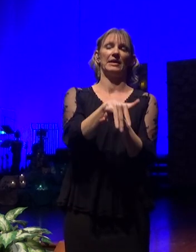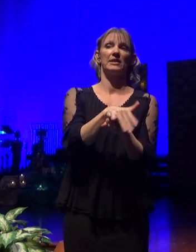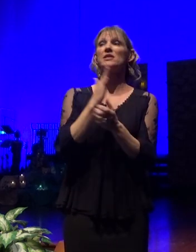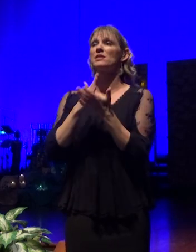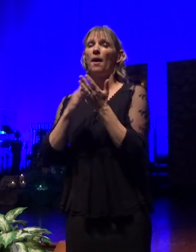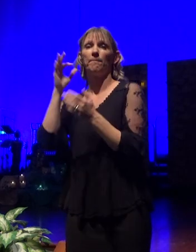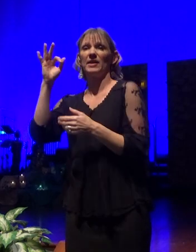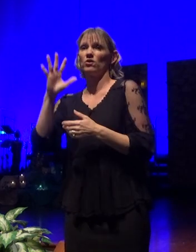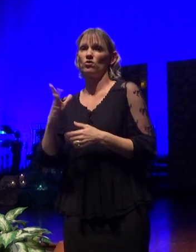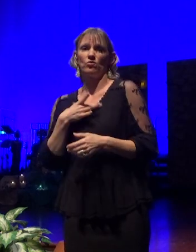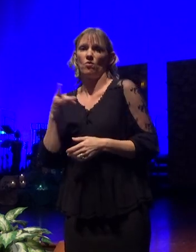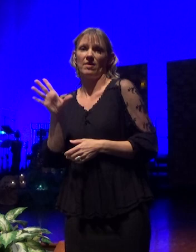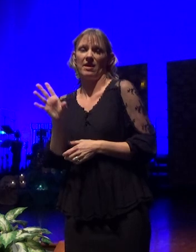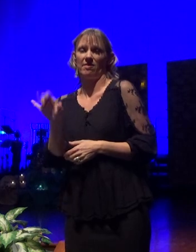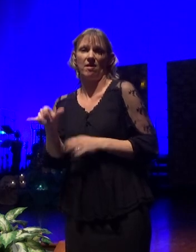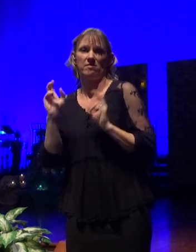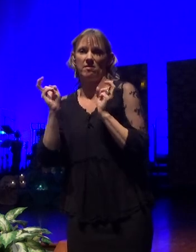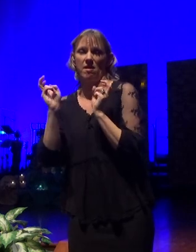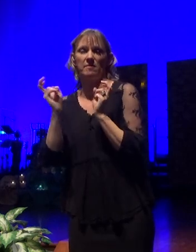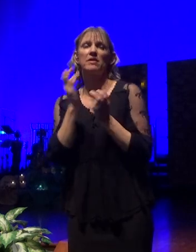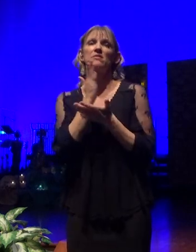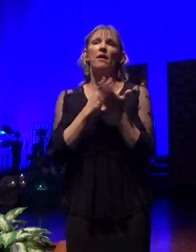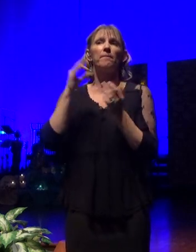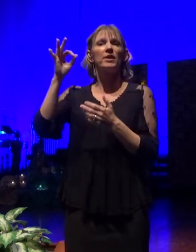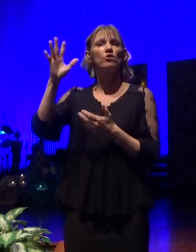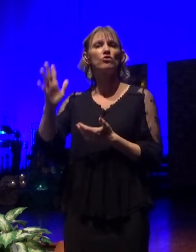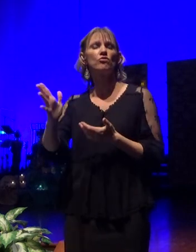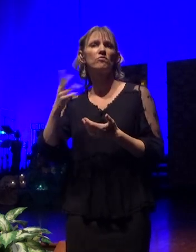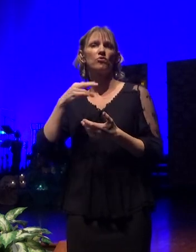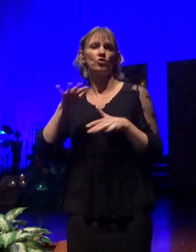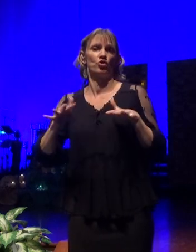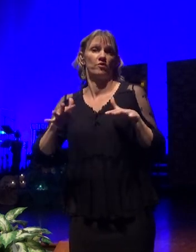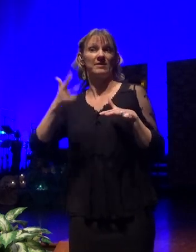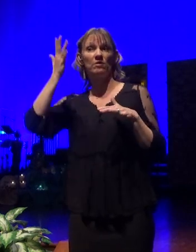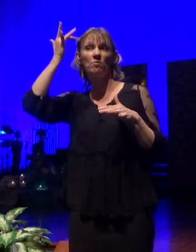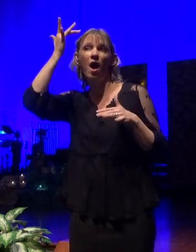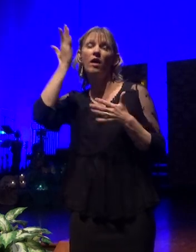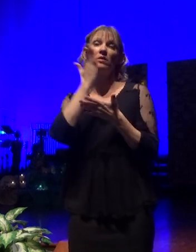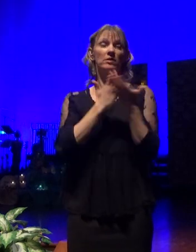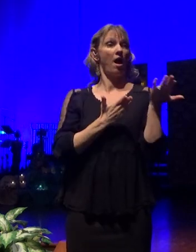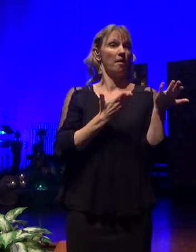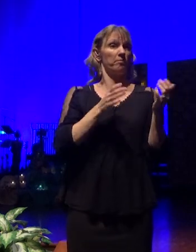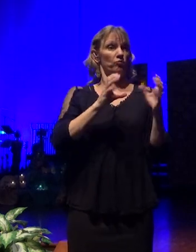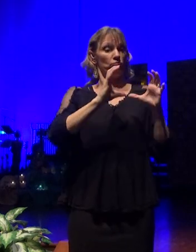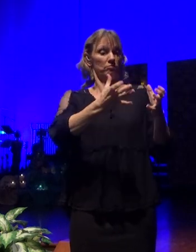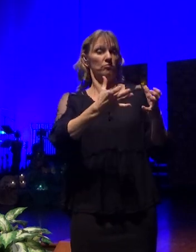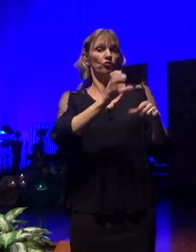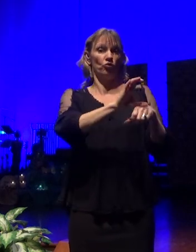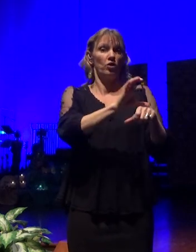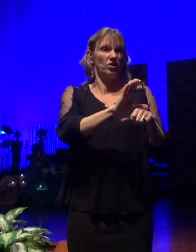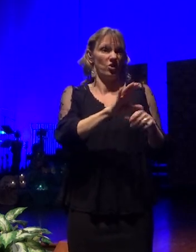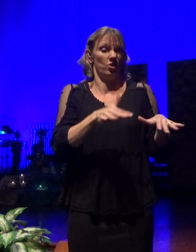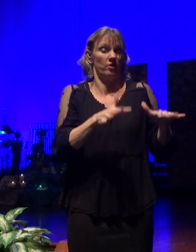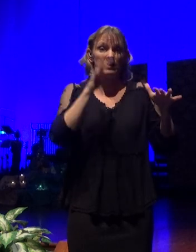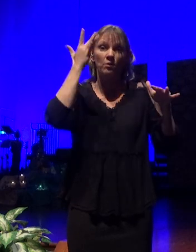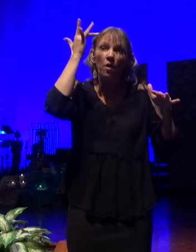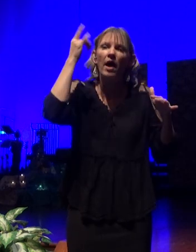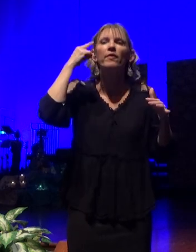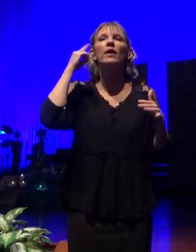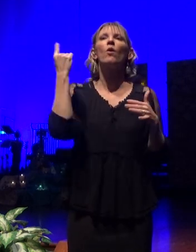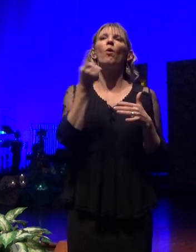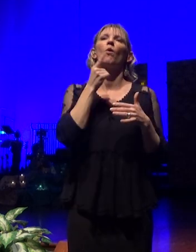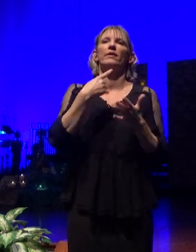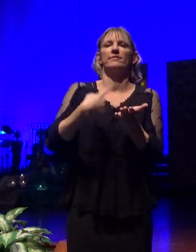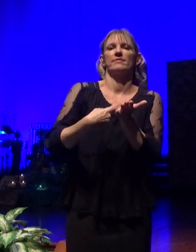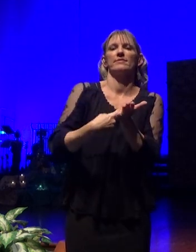don't. Some ministers are nervous about it and some congregations are nervous about it because they think that the minister's only talking about it to